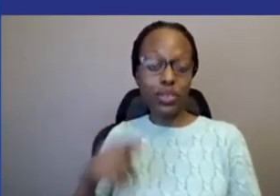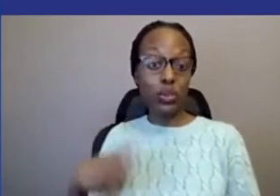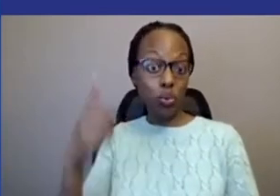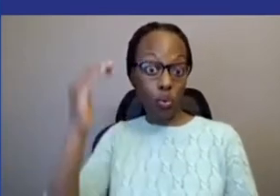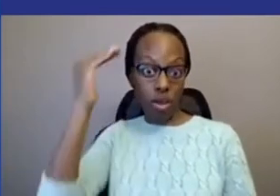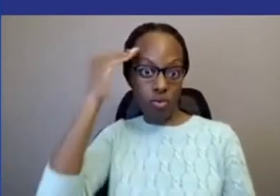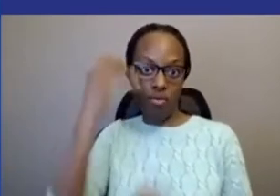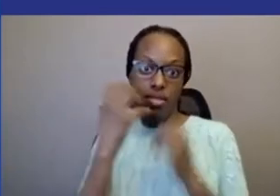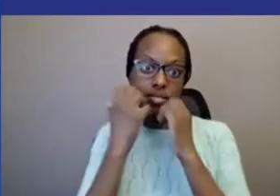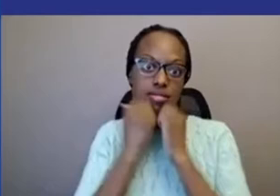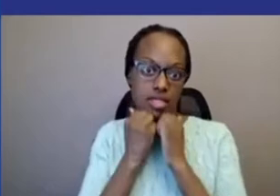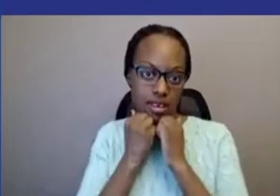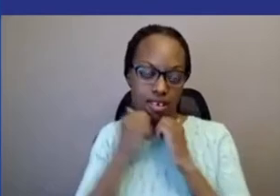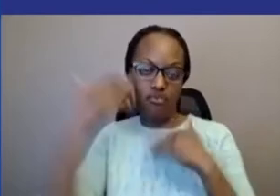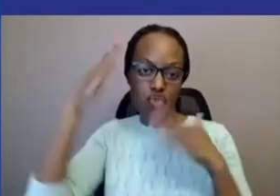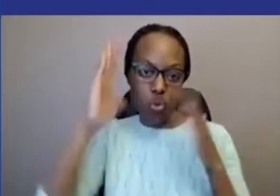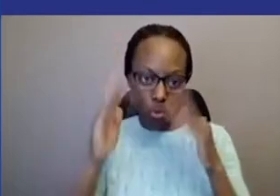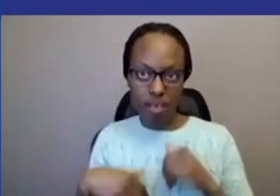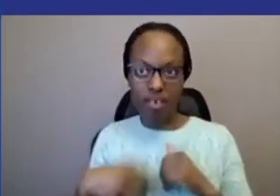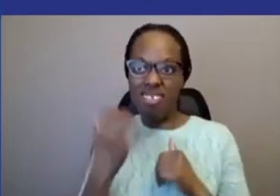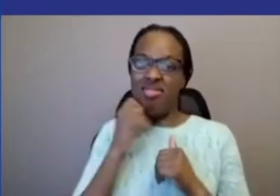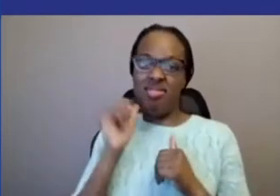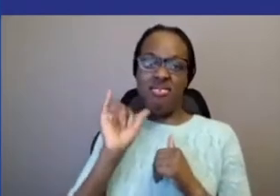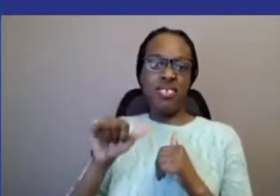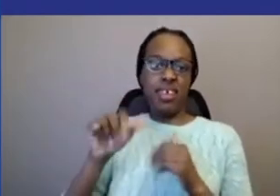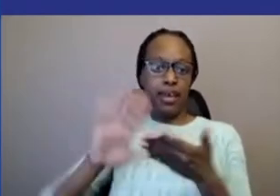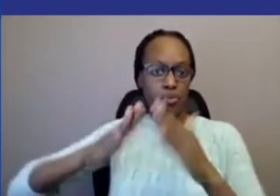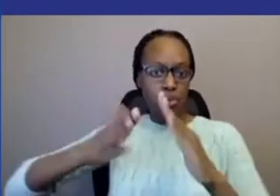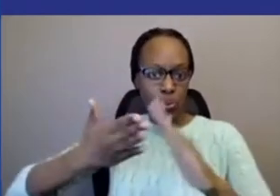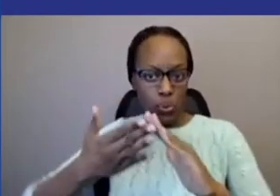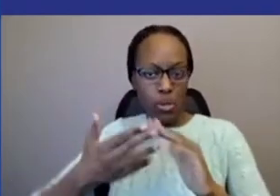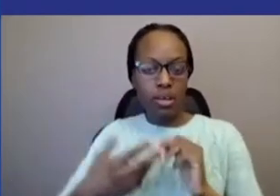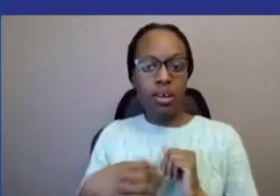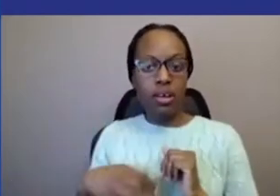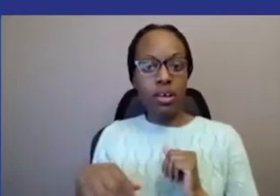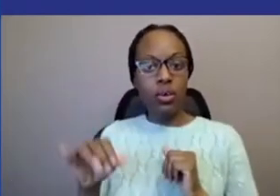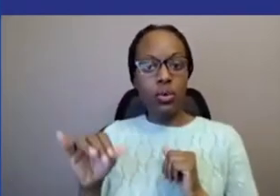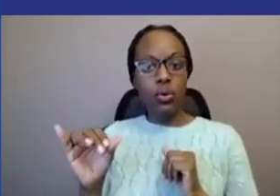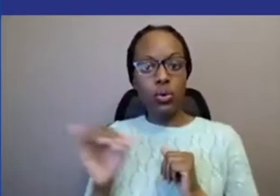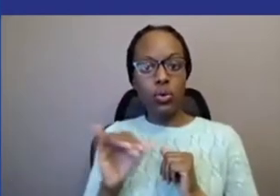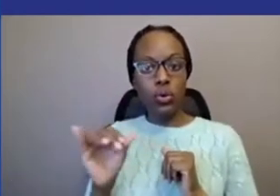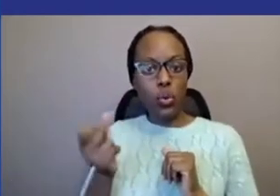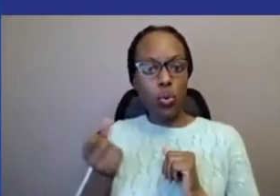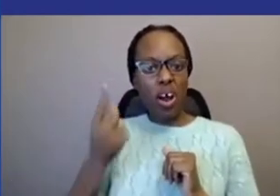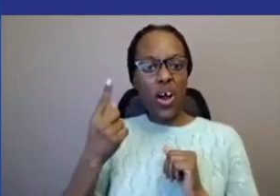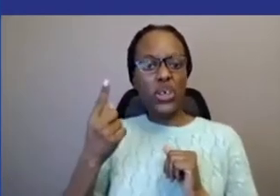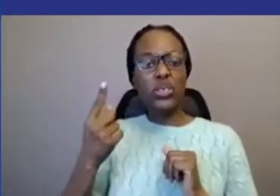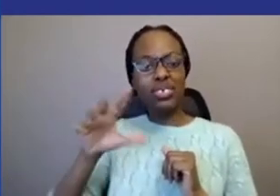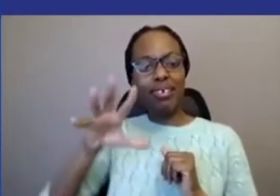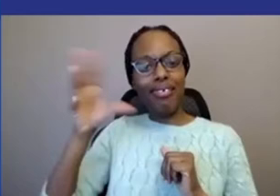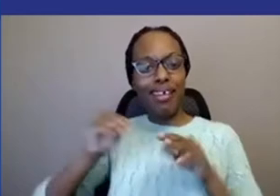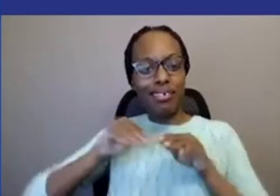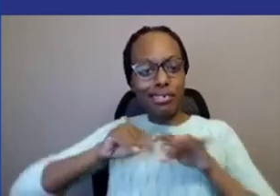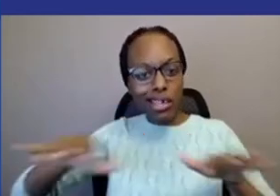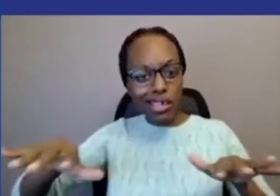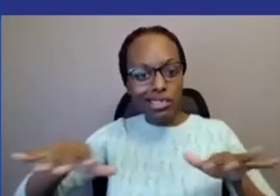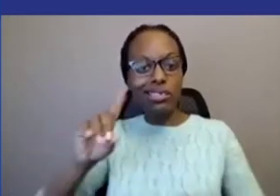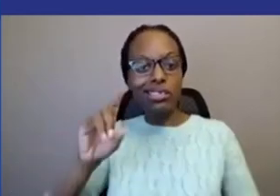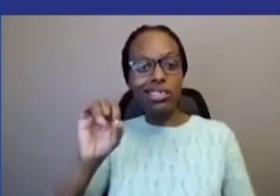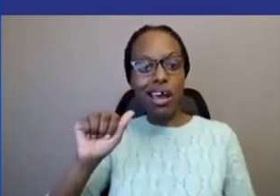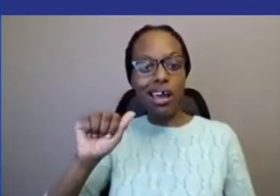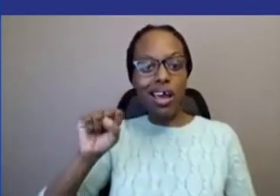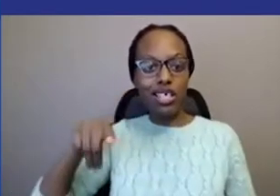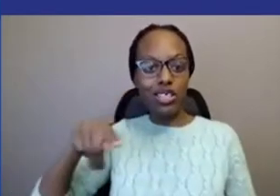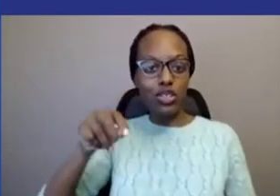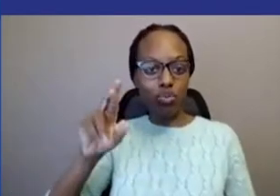that whole community. And I understood, you know, the concept of the diaspora and how people were displaced and needed to find a place to belong